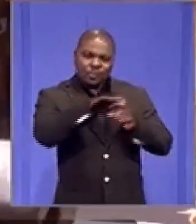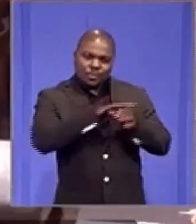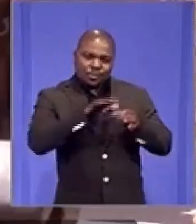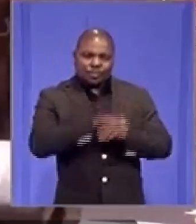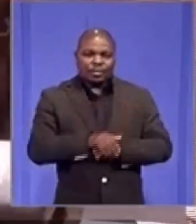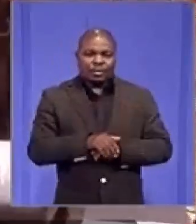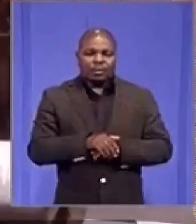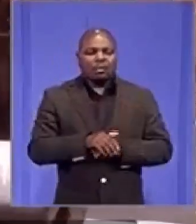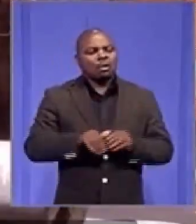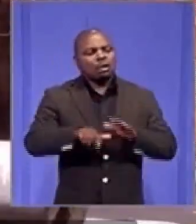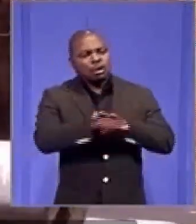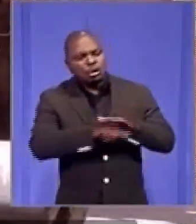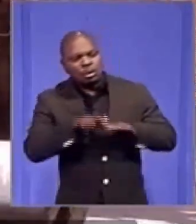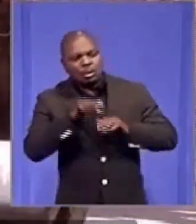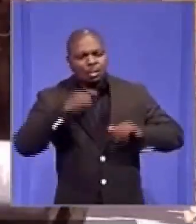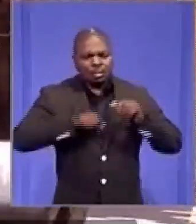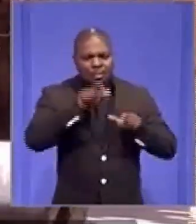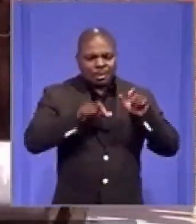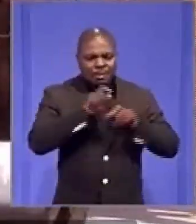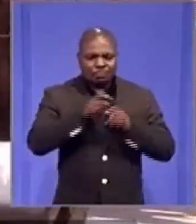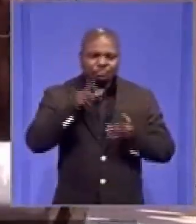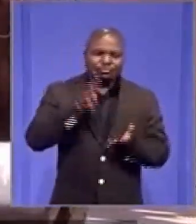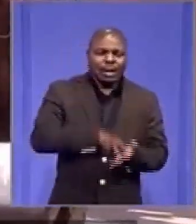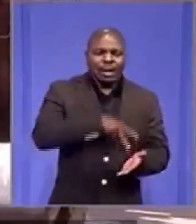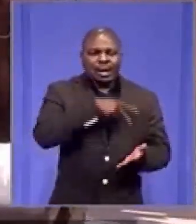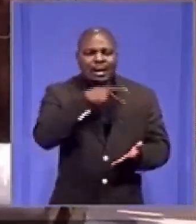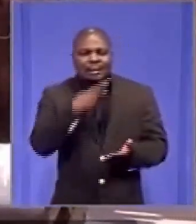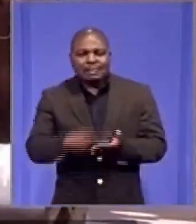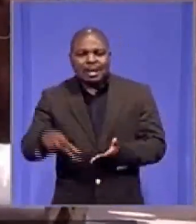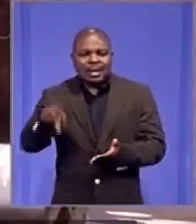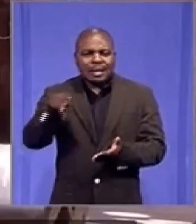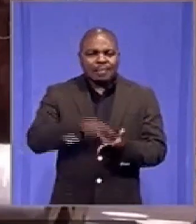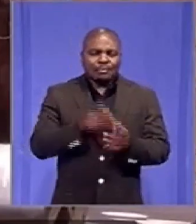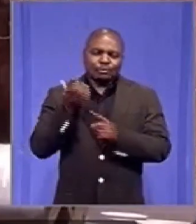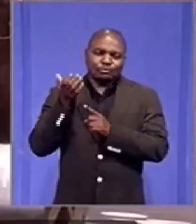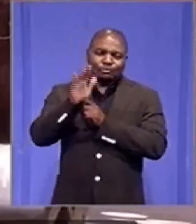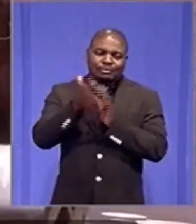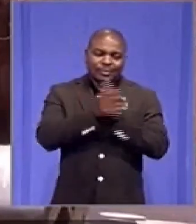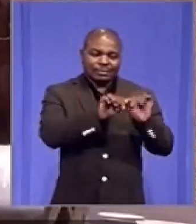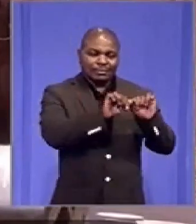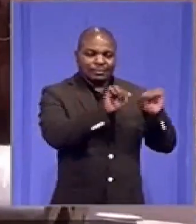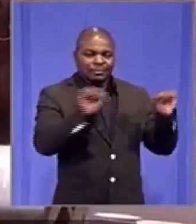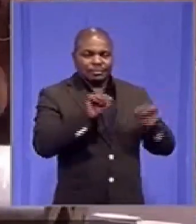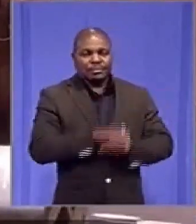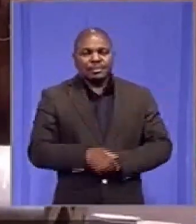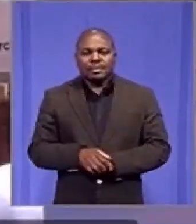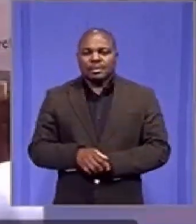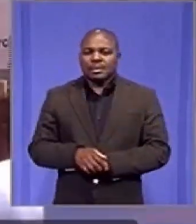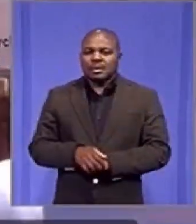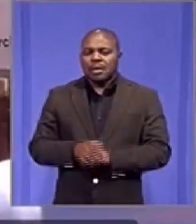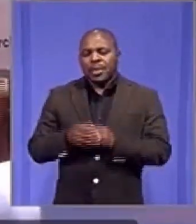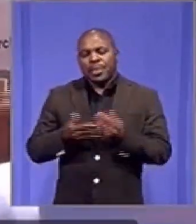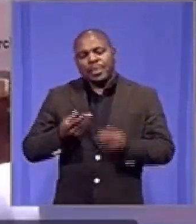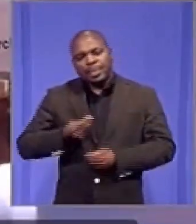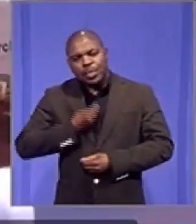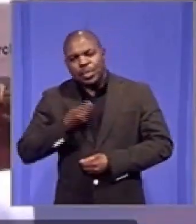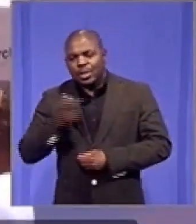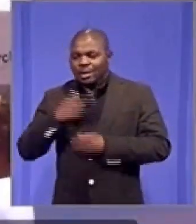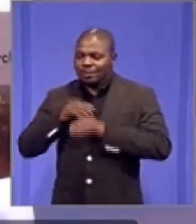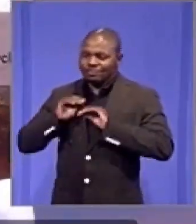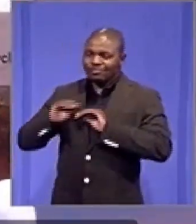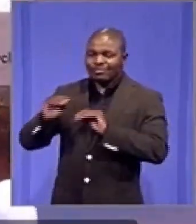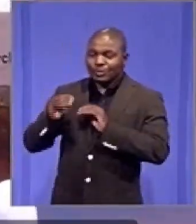ba selegae ba ne ba ita ka tlhakofatshe go bontsha bokgoni jwa bona. Re bontse ba batlang ko tlase o e leng gore ke bo